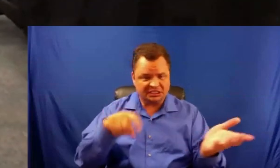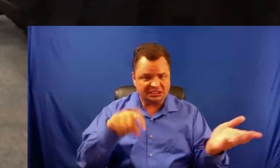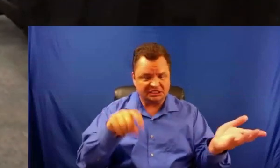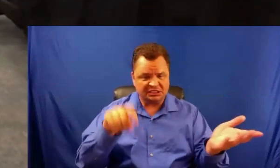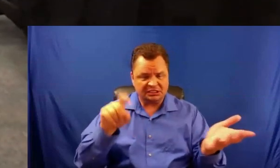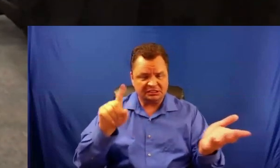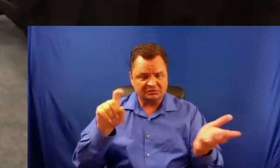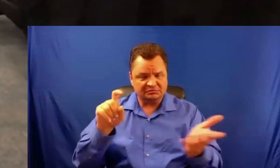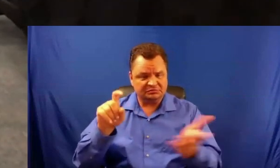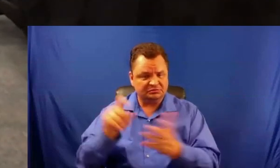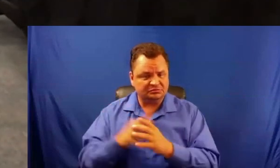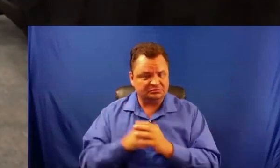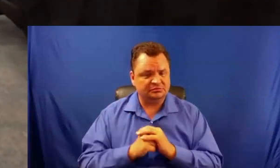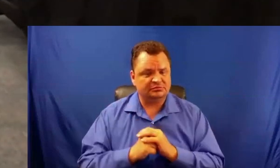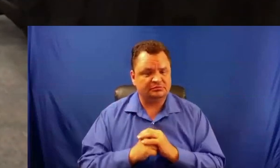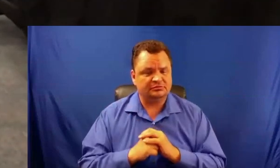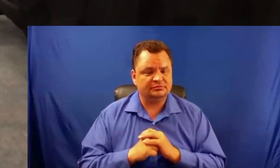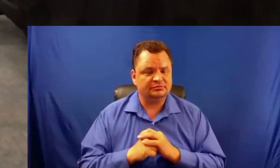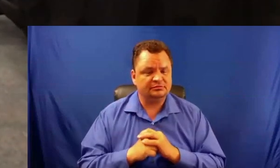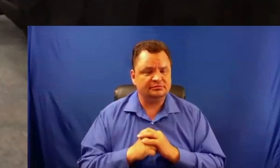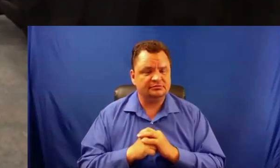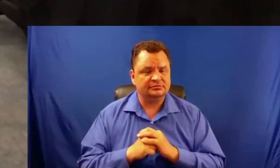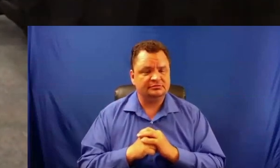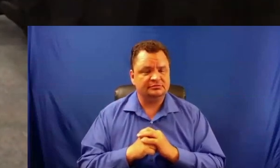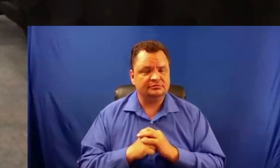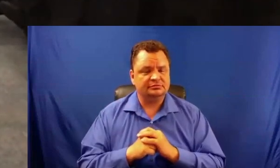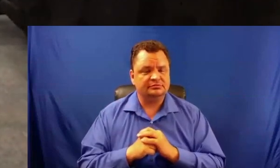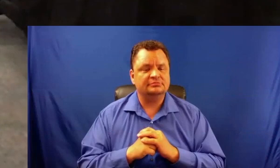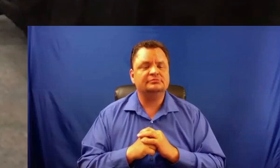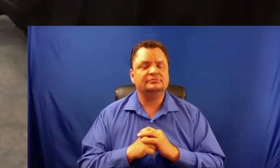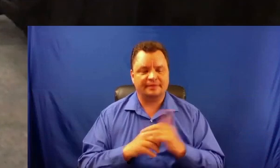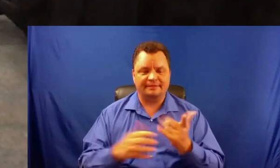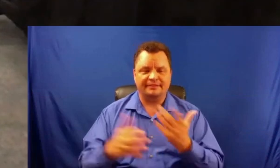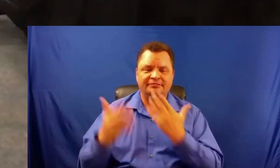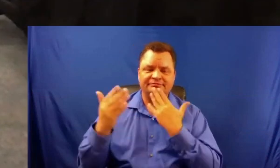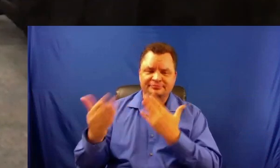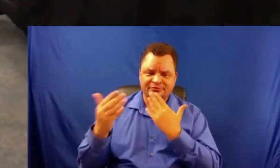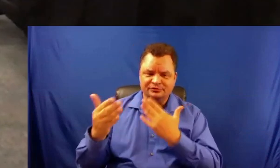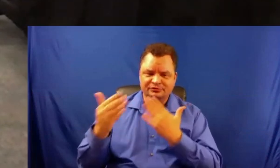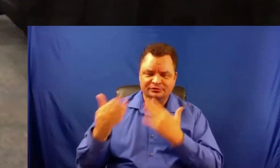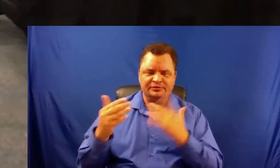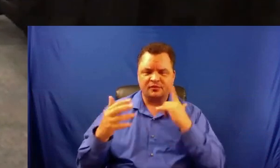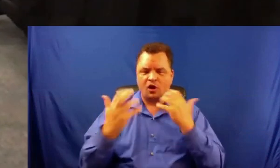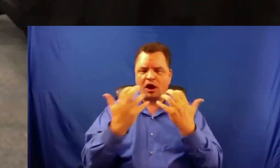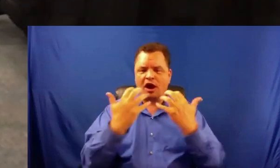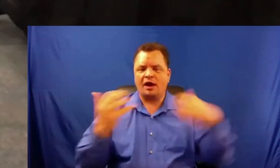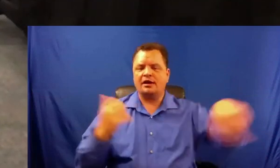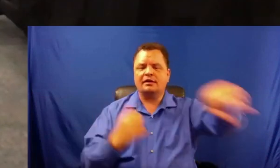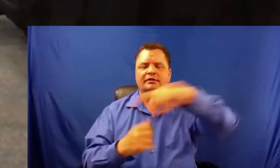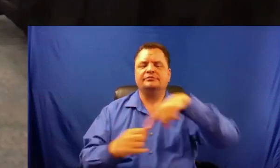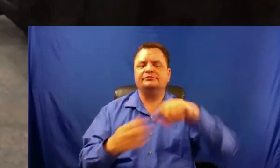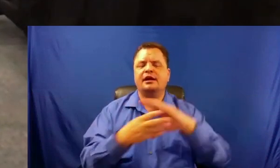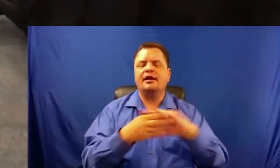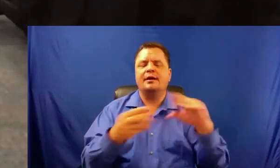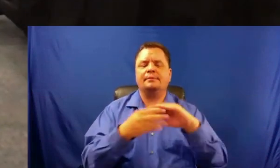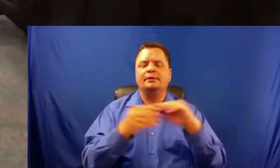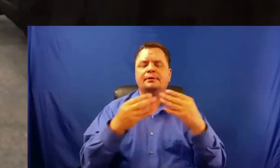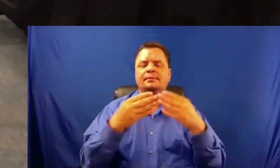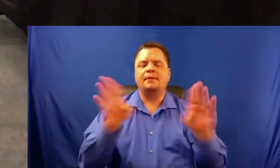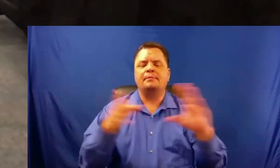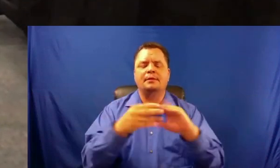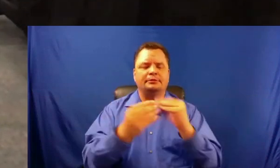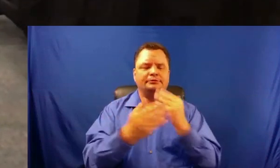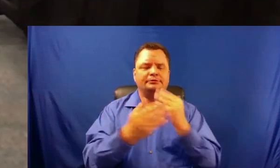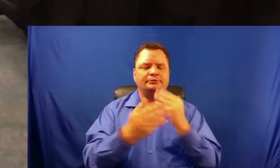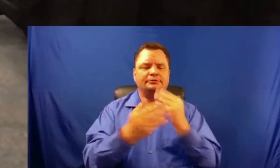to thank all of those who came for public comment today. And clearly, this is it's an